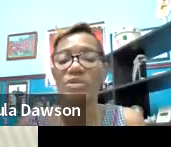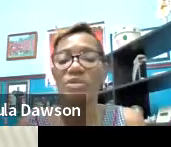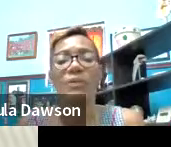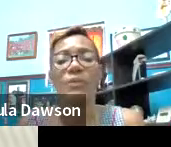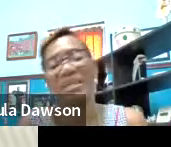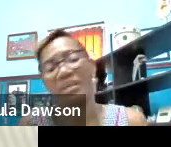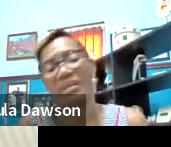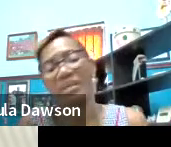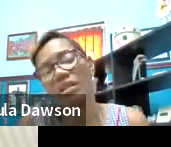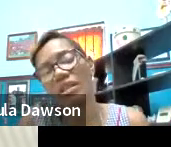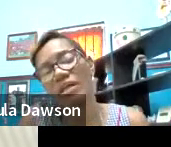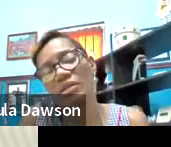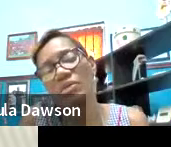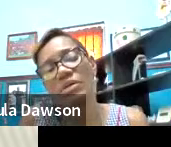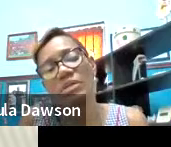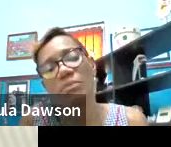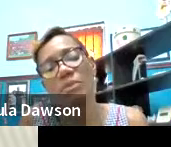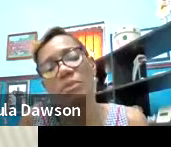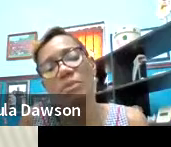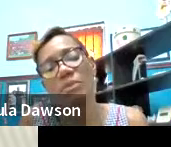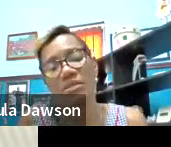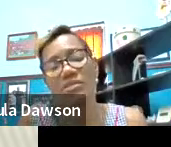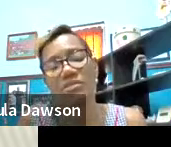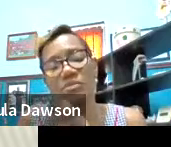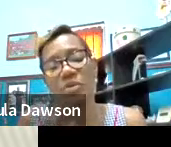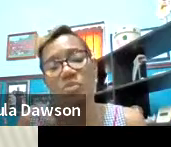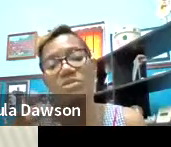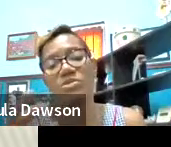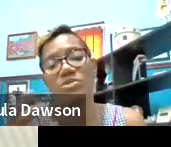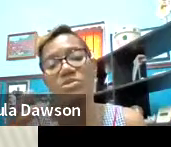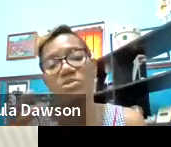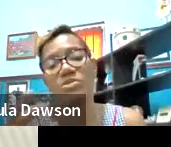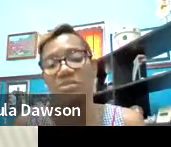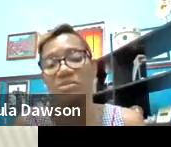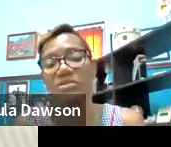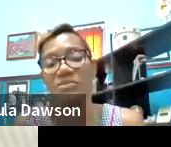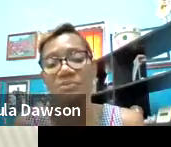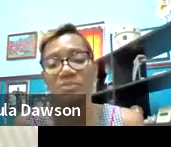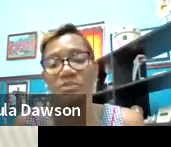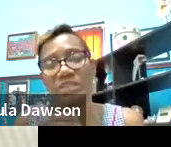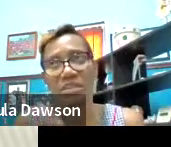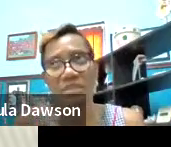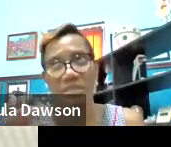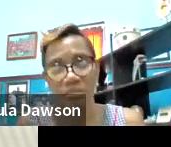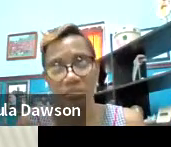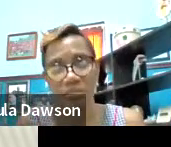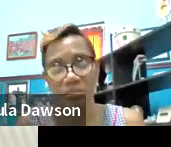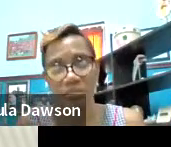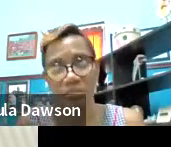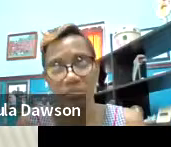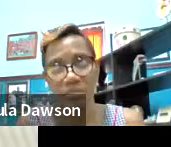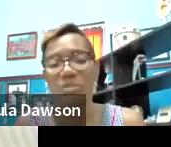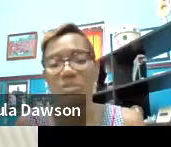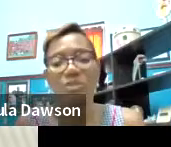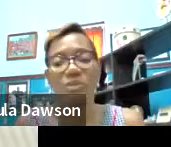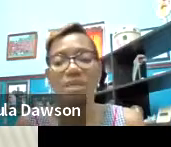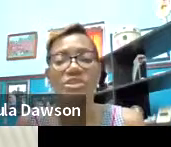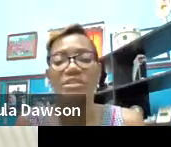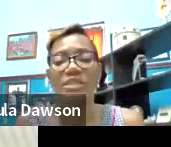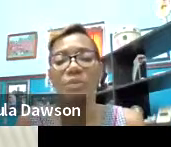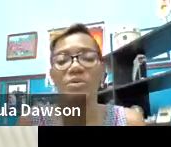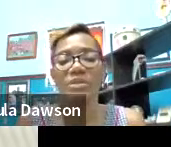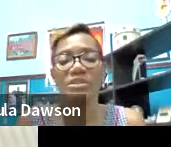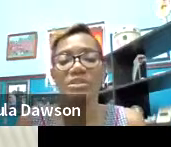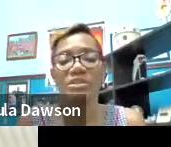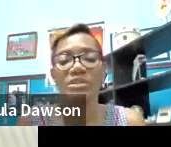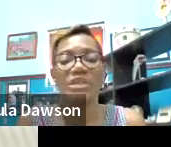urine. We can cause a clot locally, but because of what we do, the technical dose, the technique that we use, we don't inject.